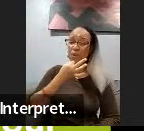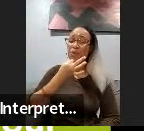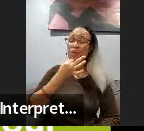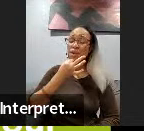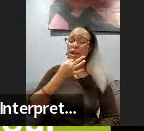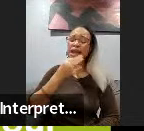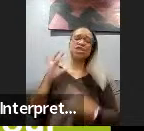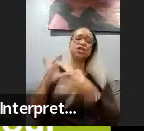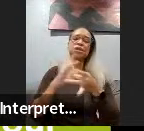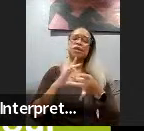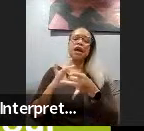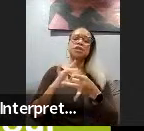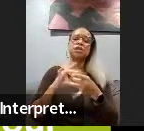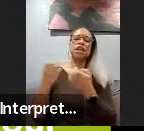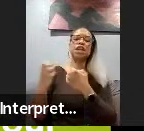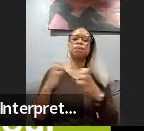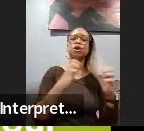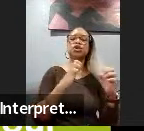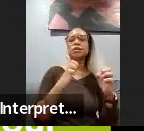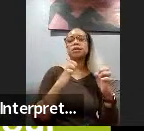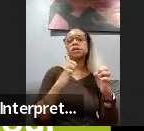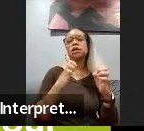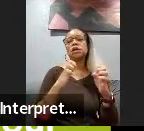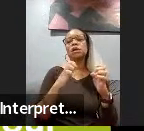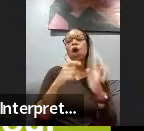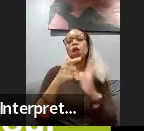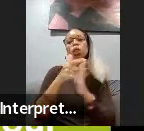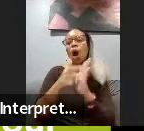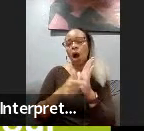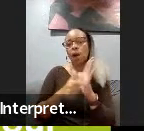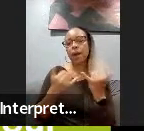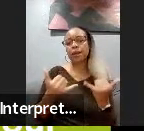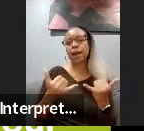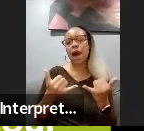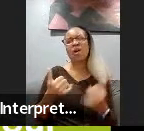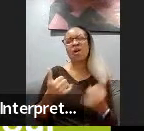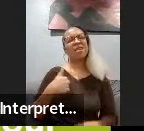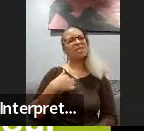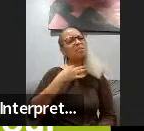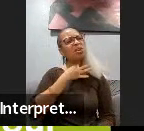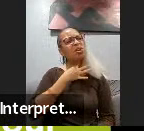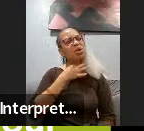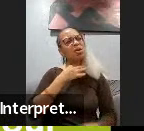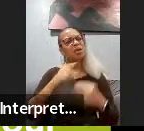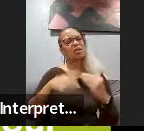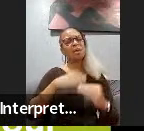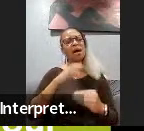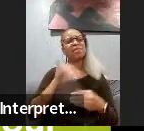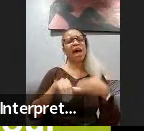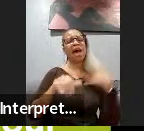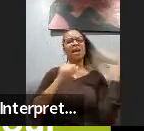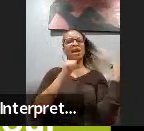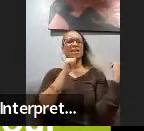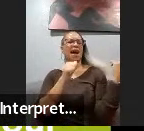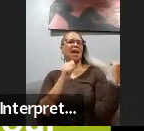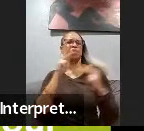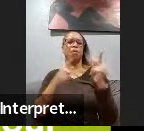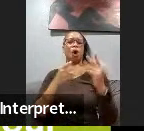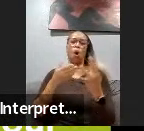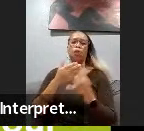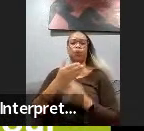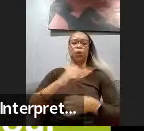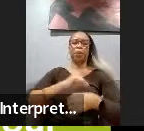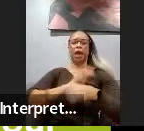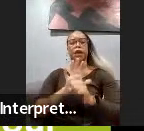emergency declaration. It's going to go away soon. So Yeah. just kind of wondering about that, and not to give people the impression like through the pandemic, we've been